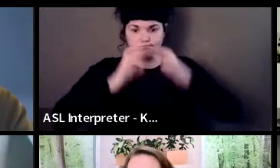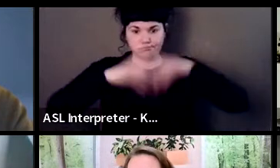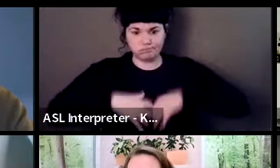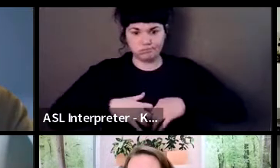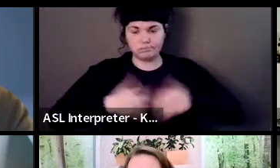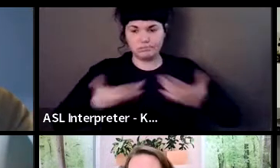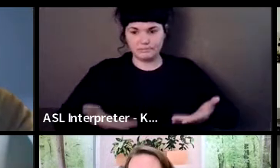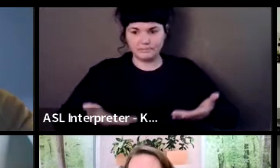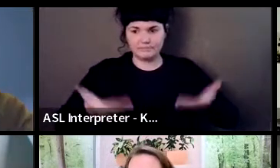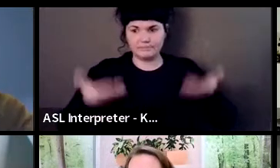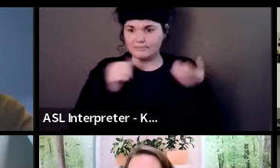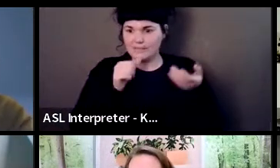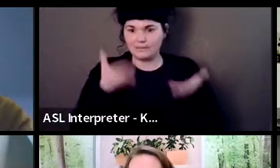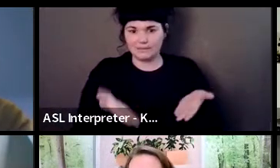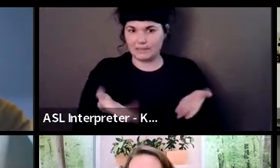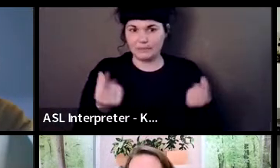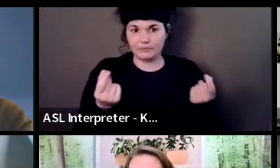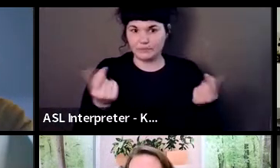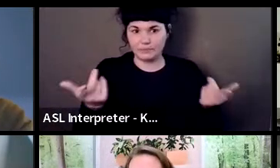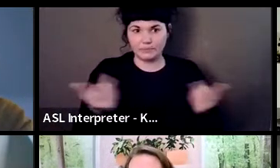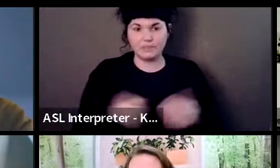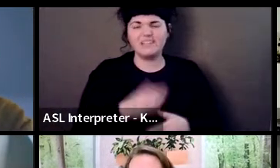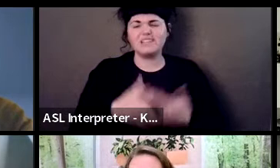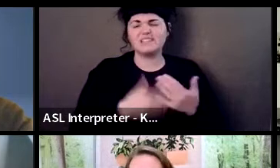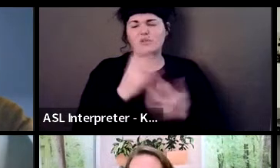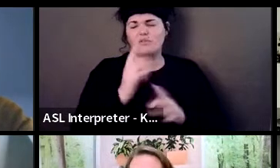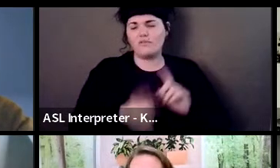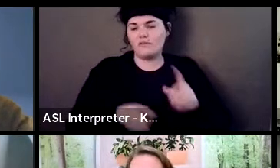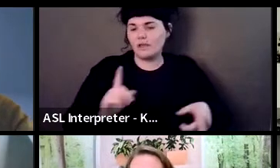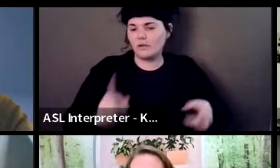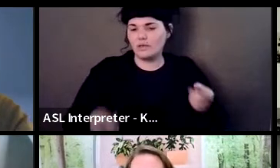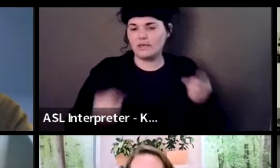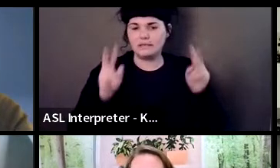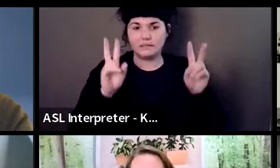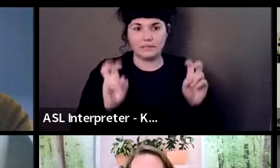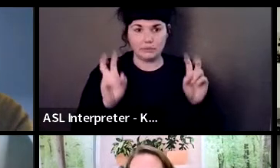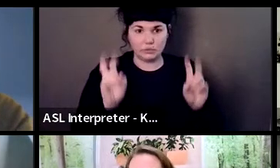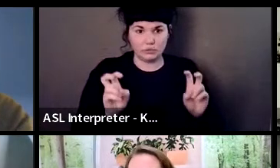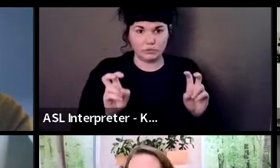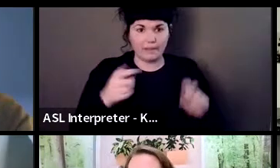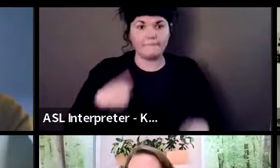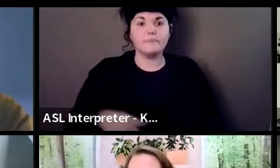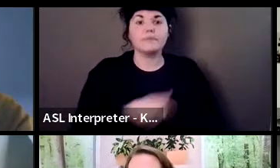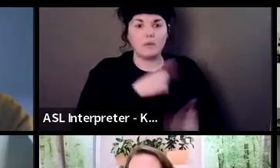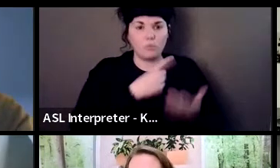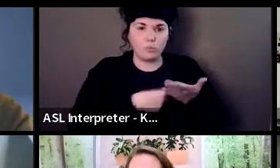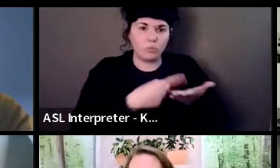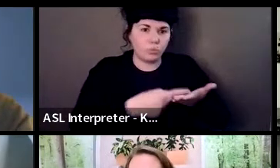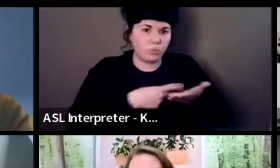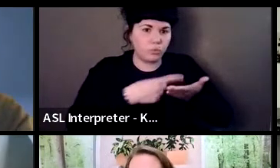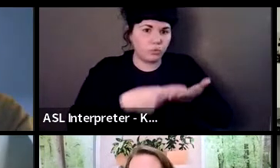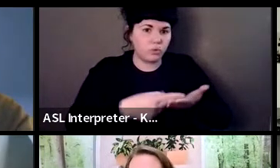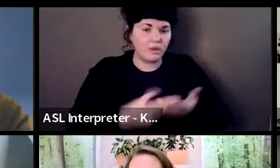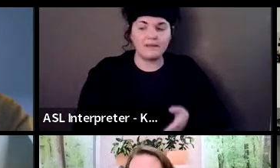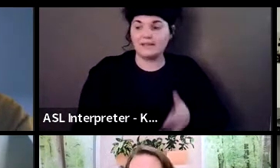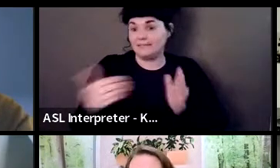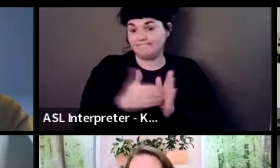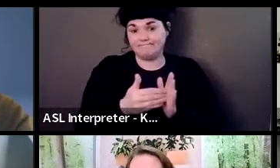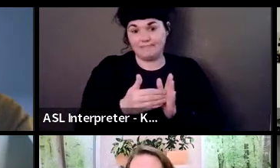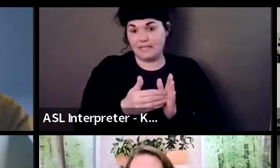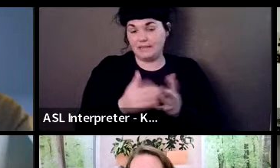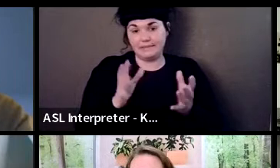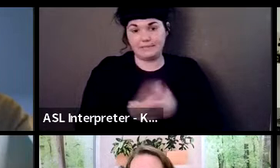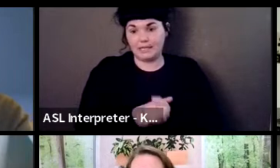So those are all the various issues that we're looking at. Like I say, it's nothing that we as